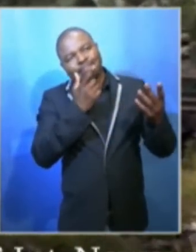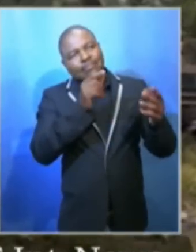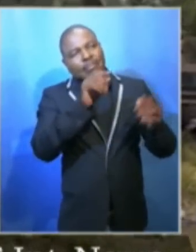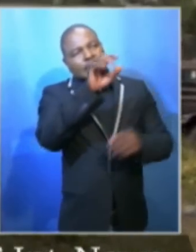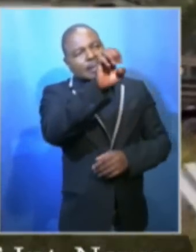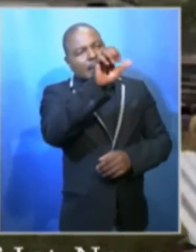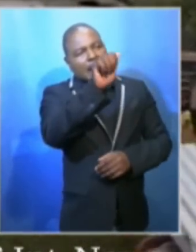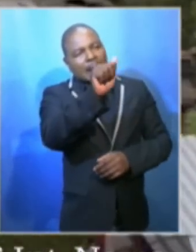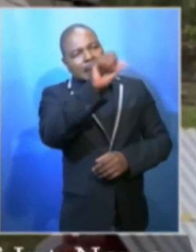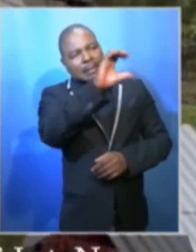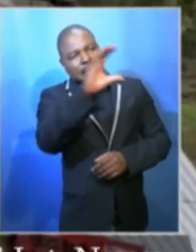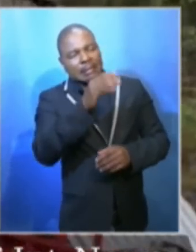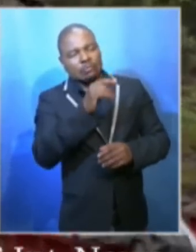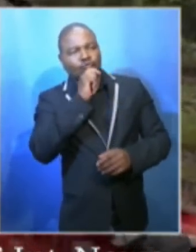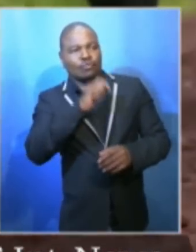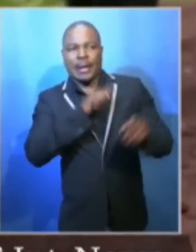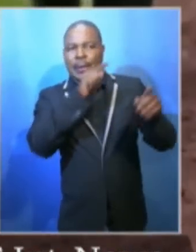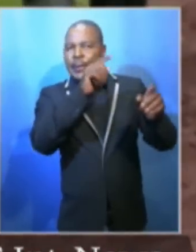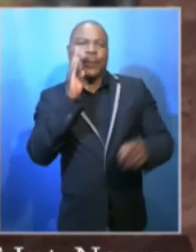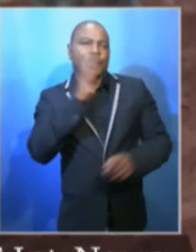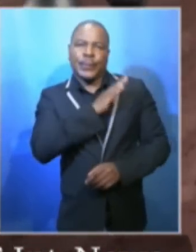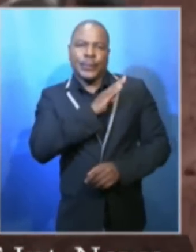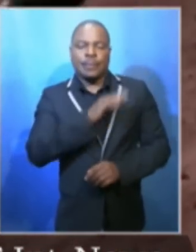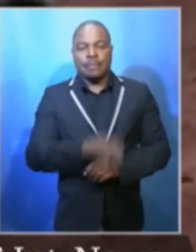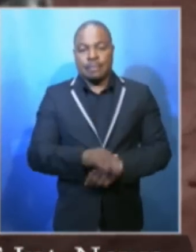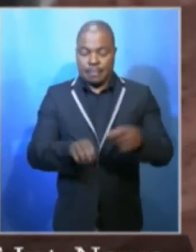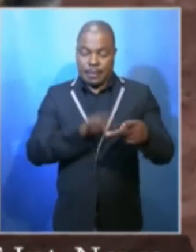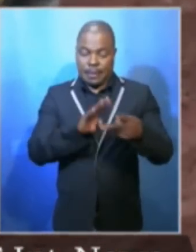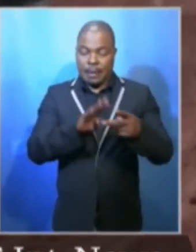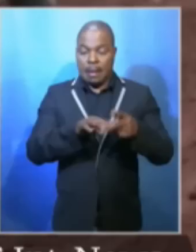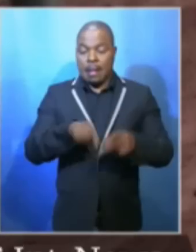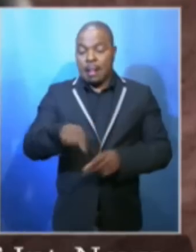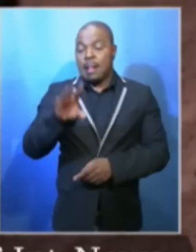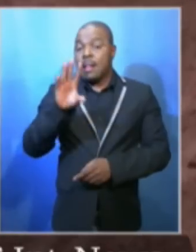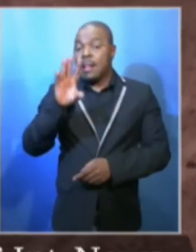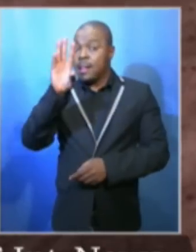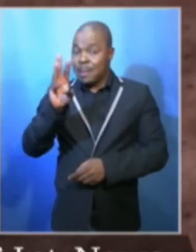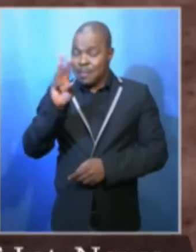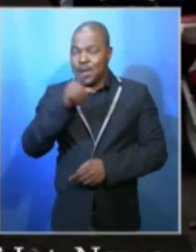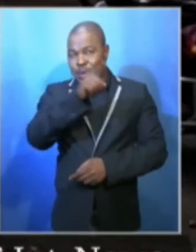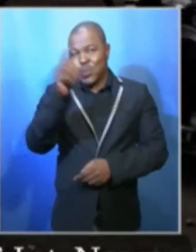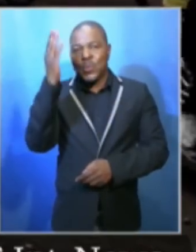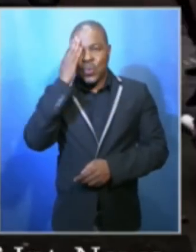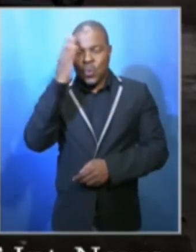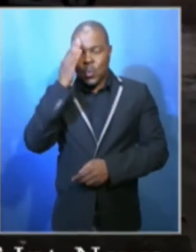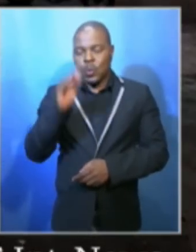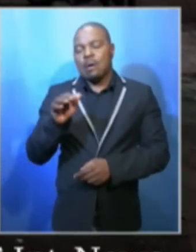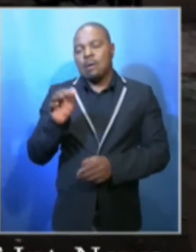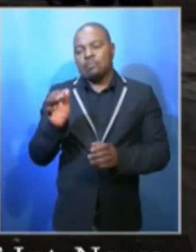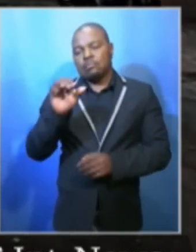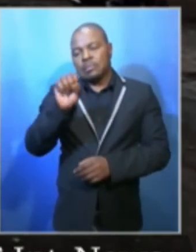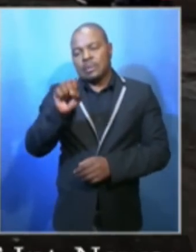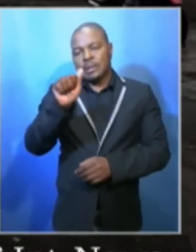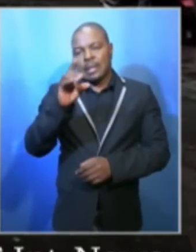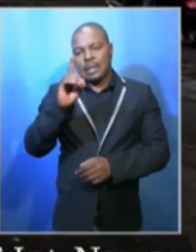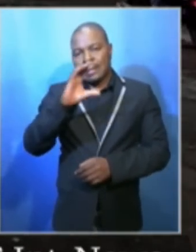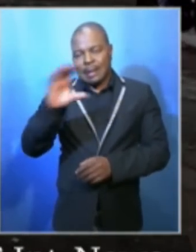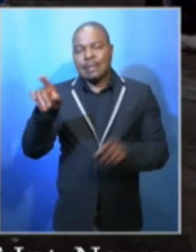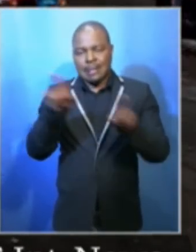EAC. Re a tseba hape hore ka Labone SADC ke yona e bitsitse kopano e potlakileng e lo